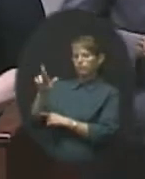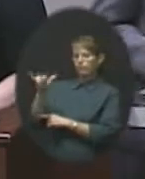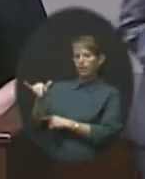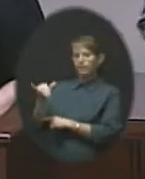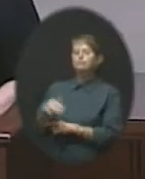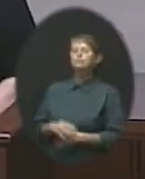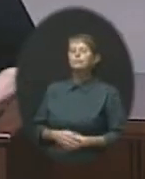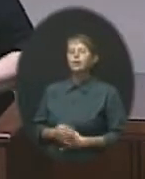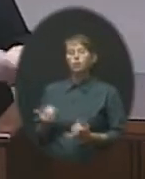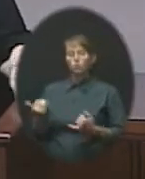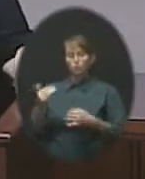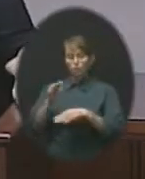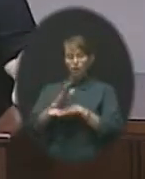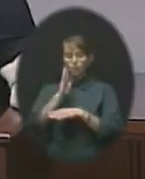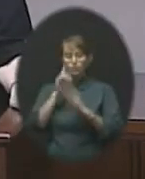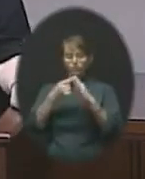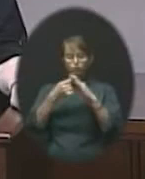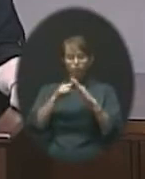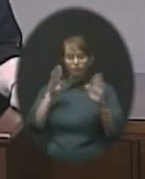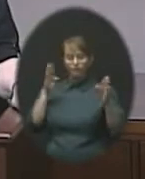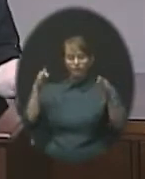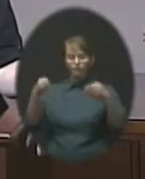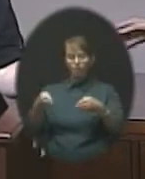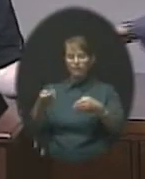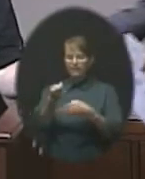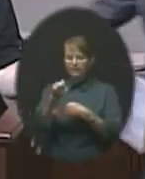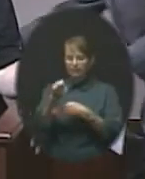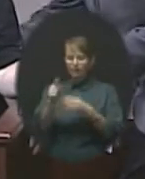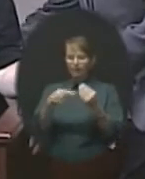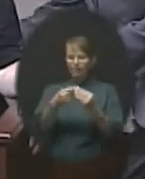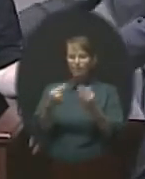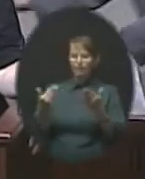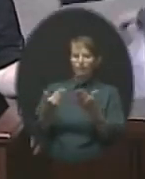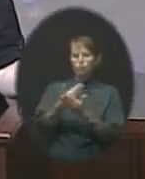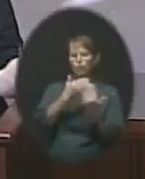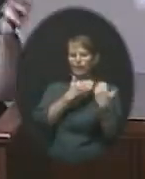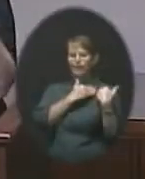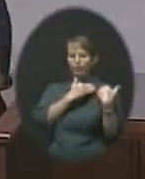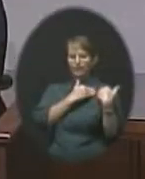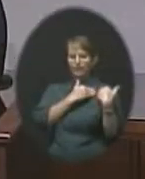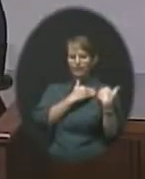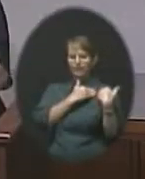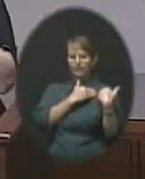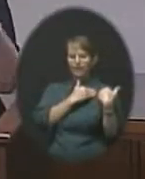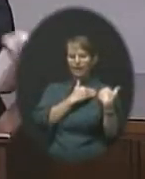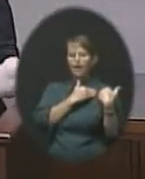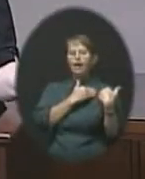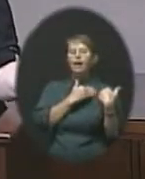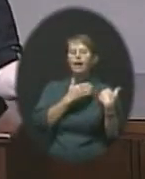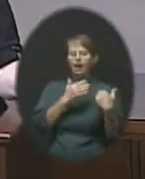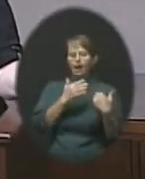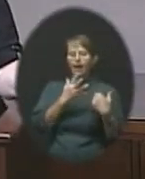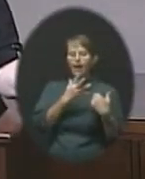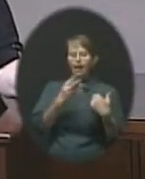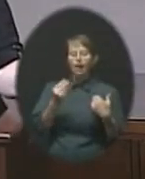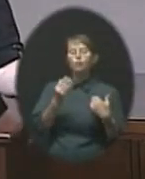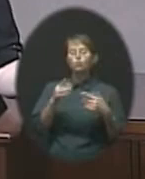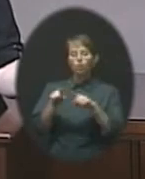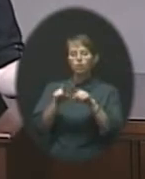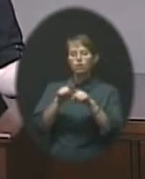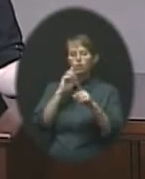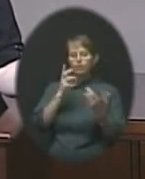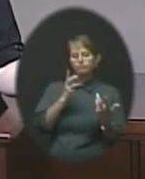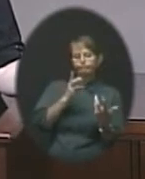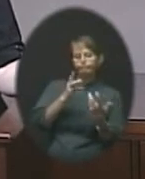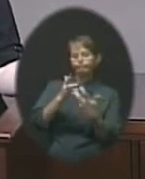we start tonight, we will focus a little bit on the new accountability, and we'll intertwine the two with our results.